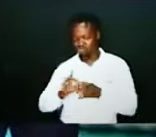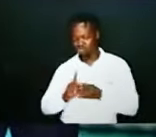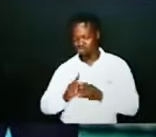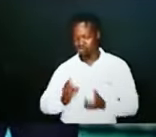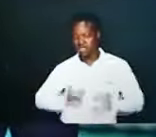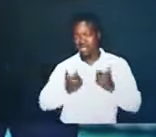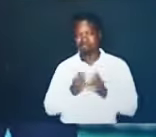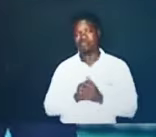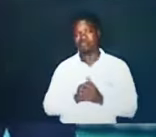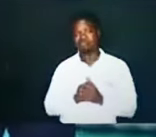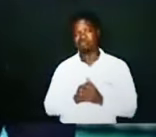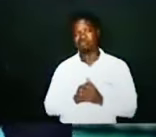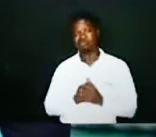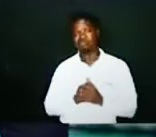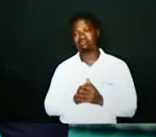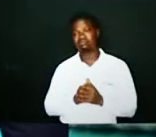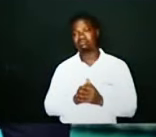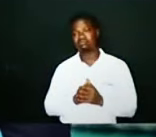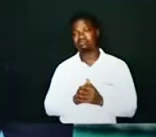They cut the skin.